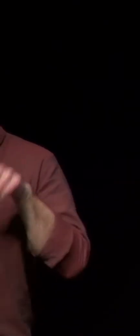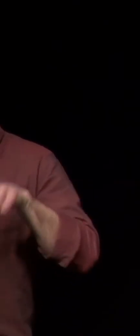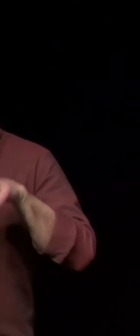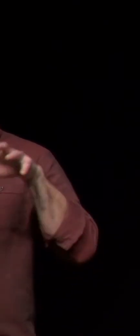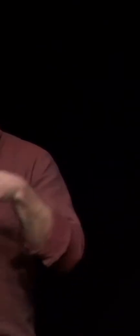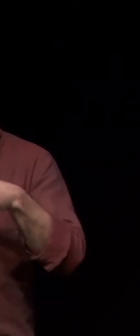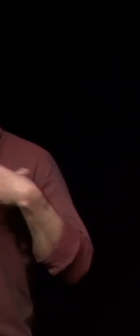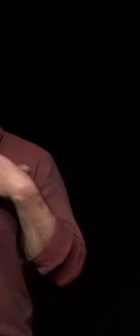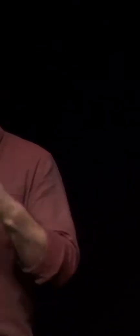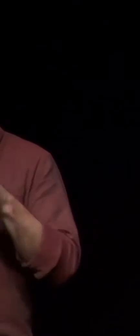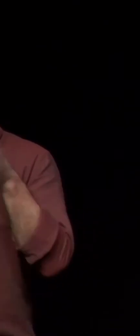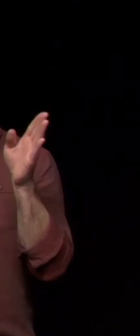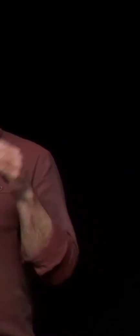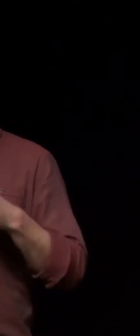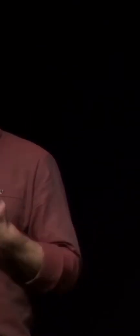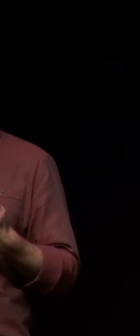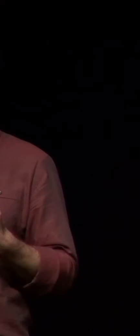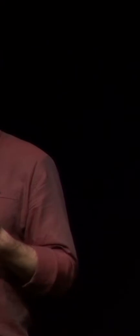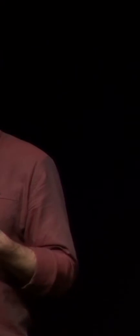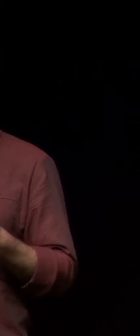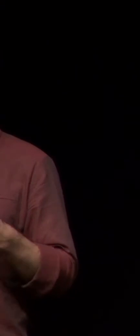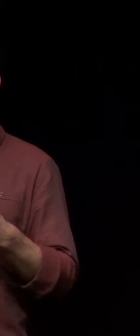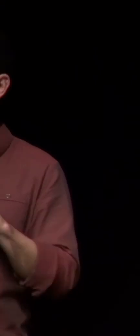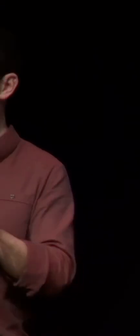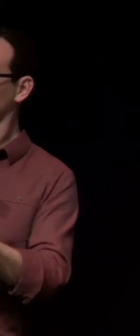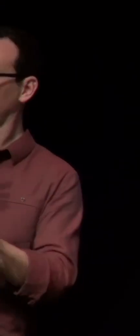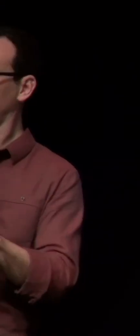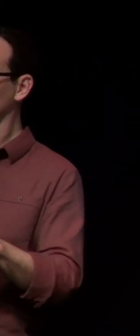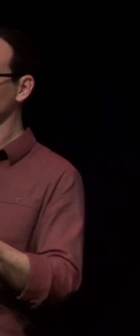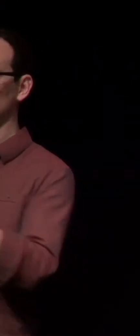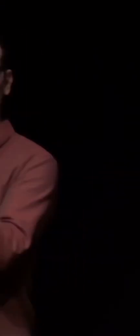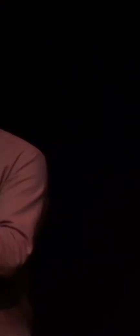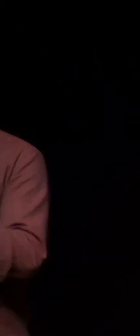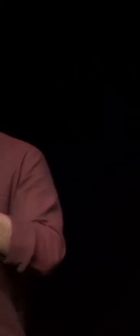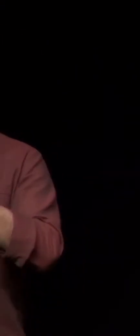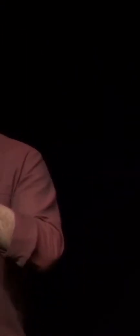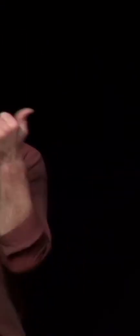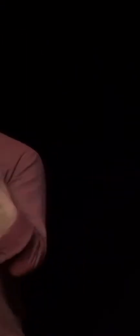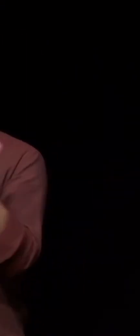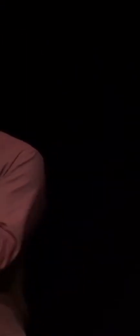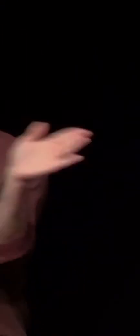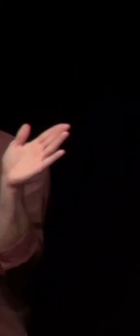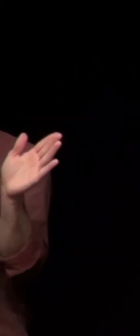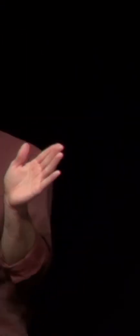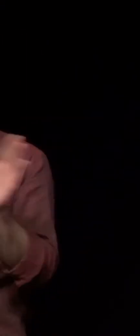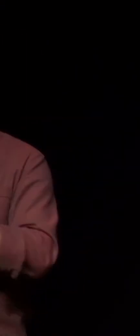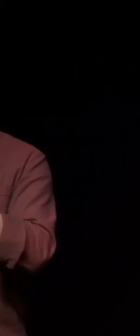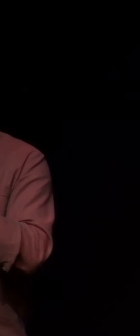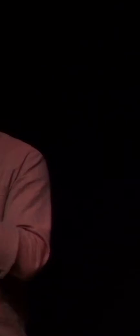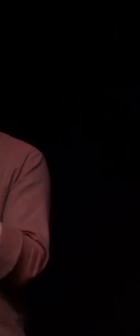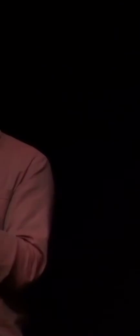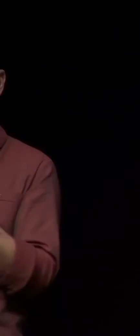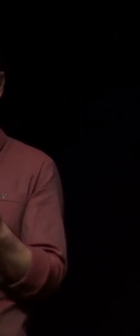reference point to think about a lot of public policy, including disability and work, as to what the social determinants are